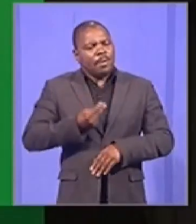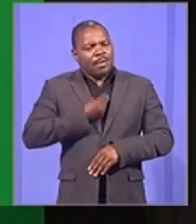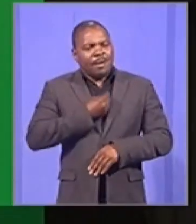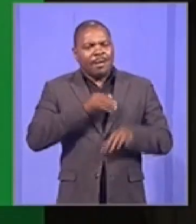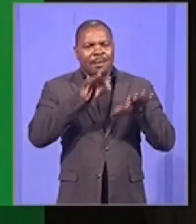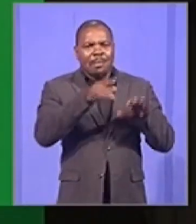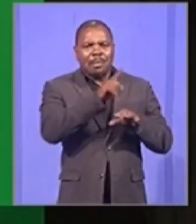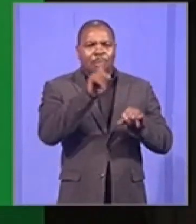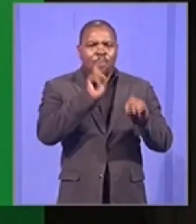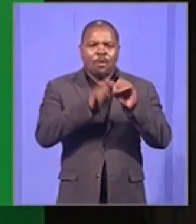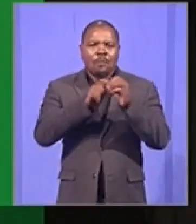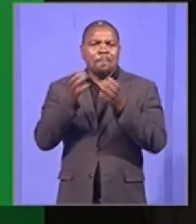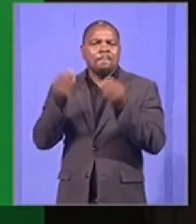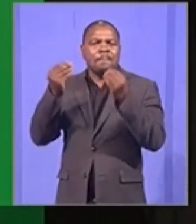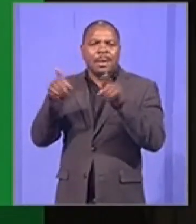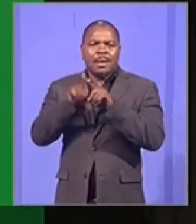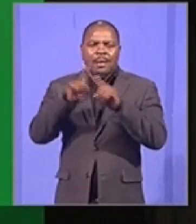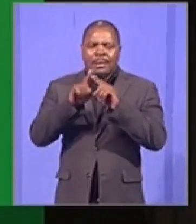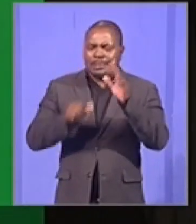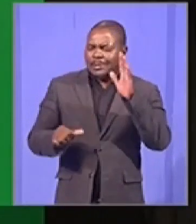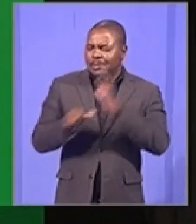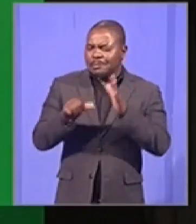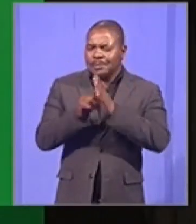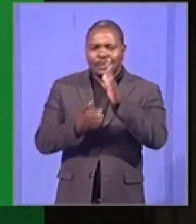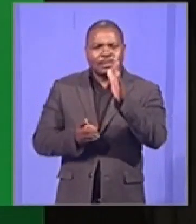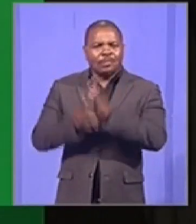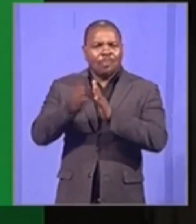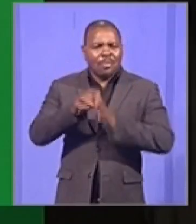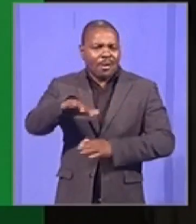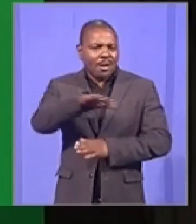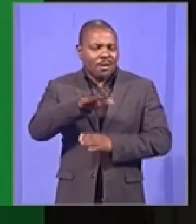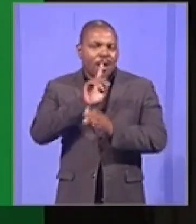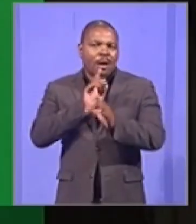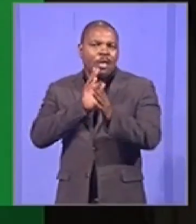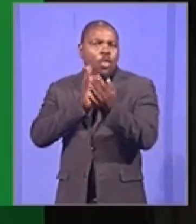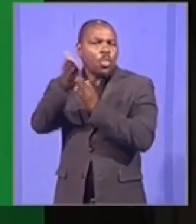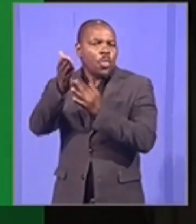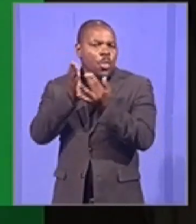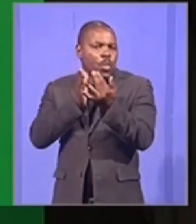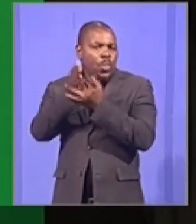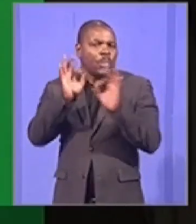qualifying in key developmental areas,